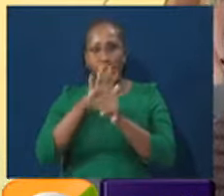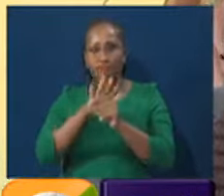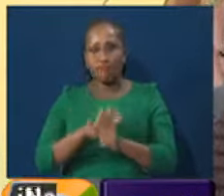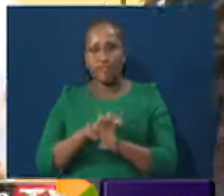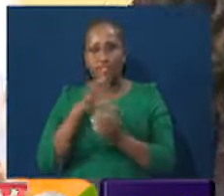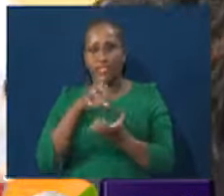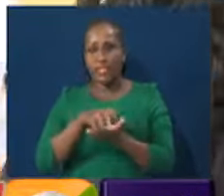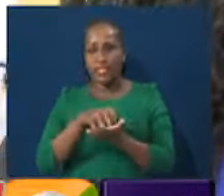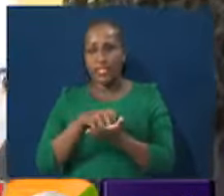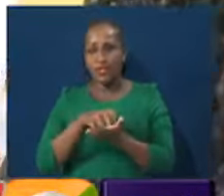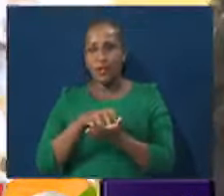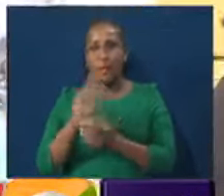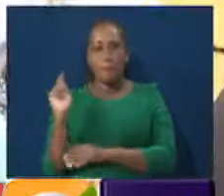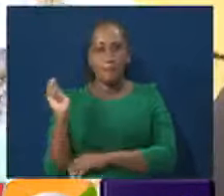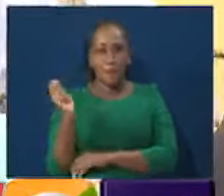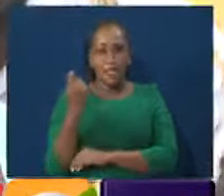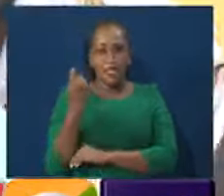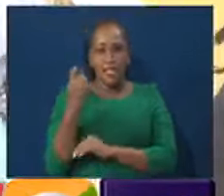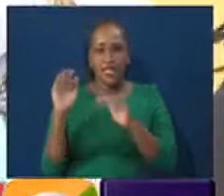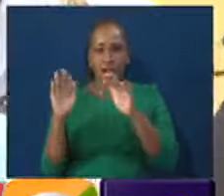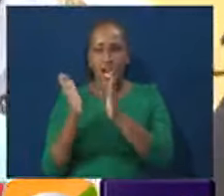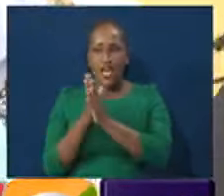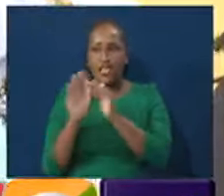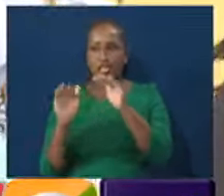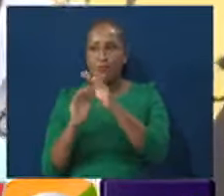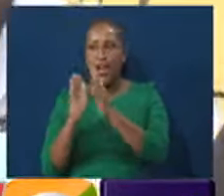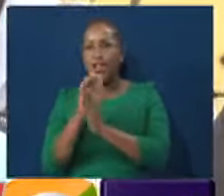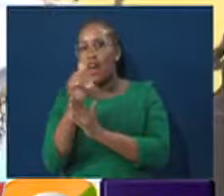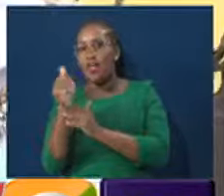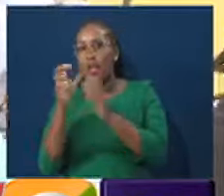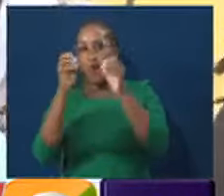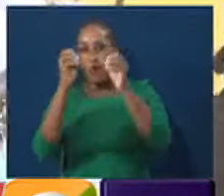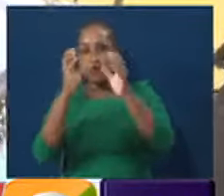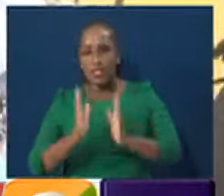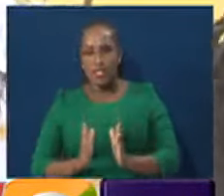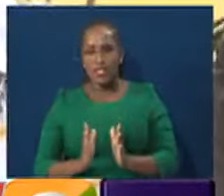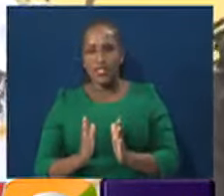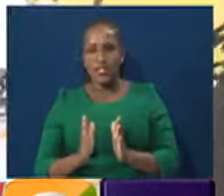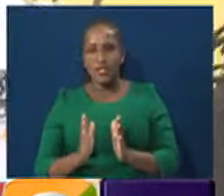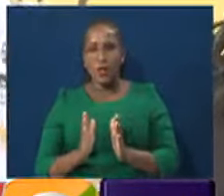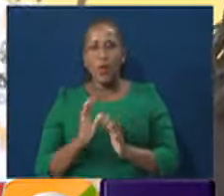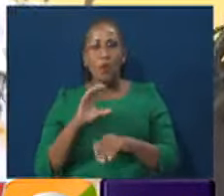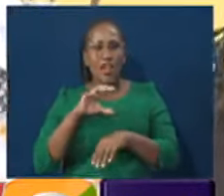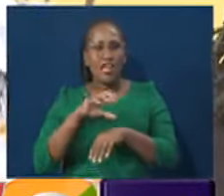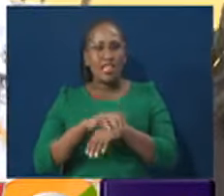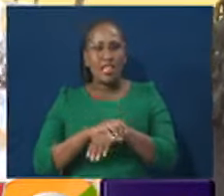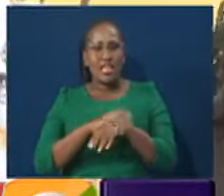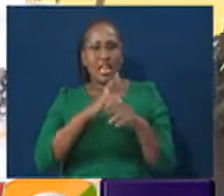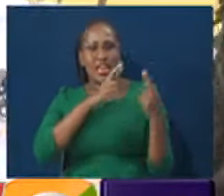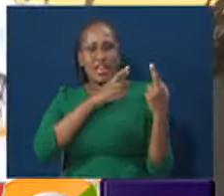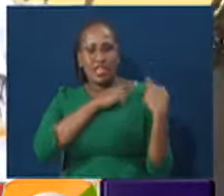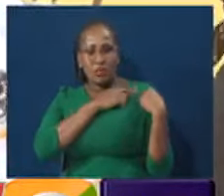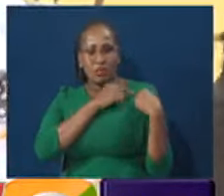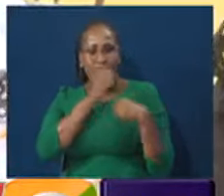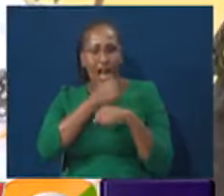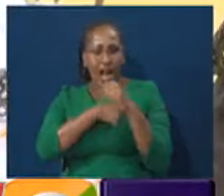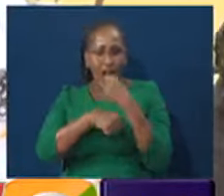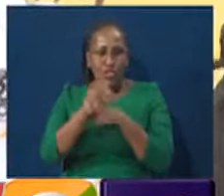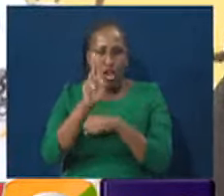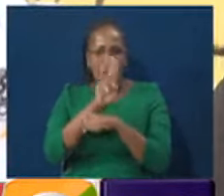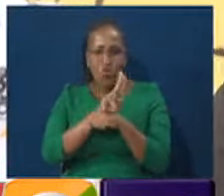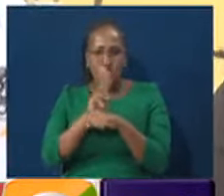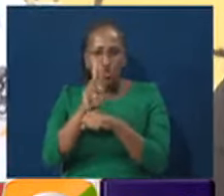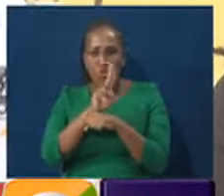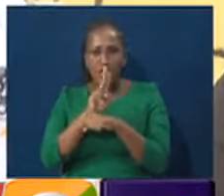demagoguery. President, his deputy, and other key officers are taking irresponsible actions and using